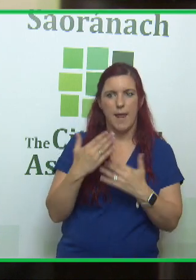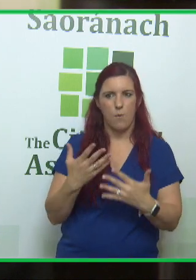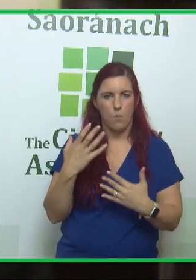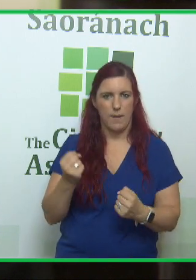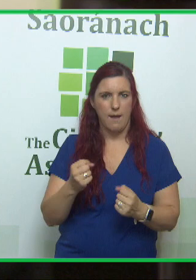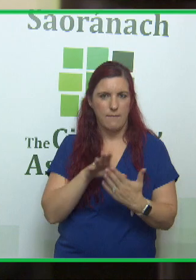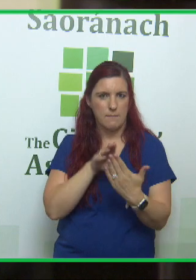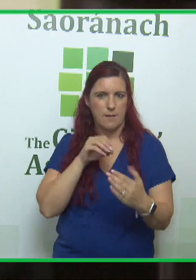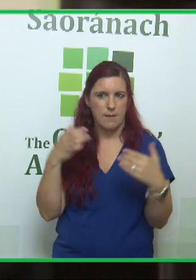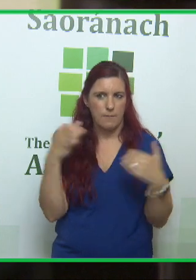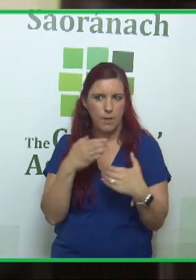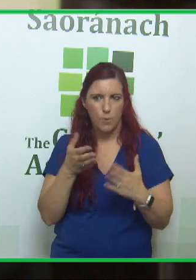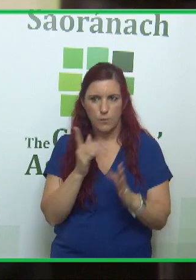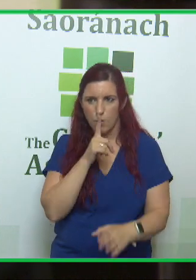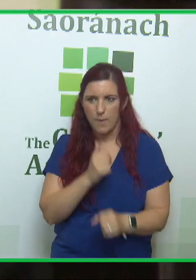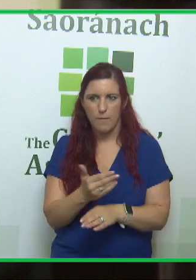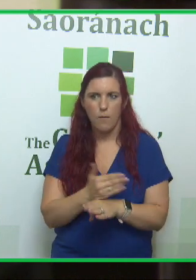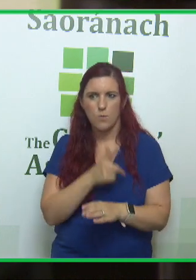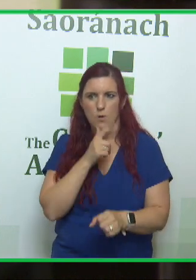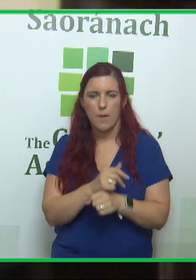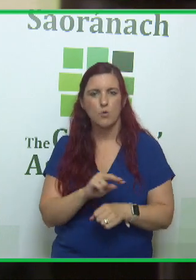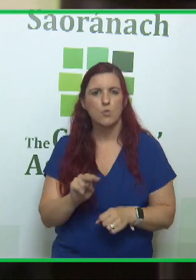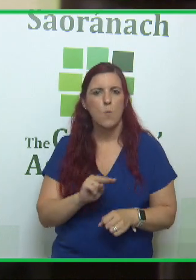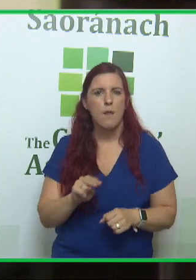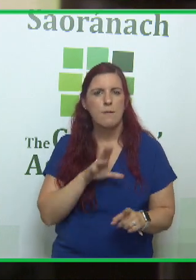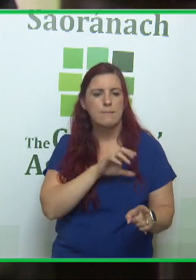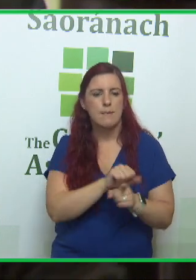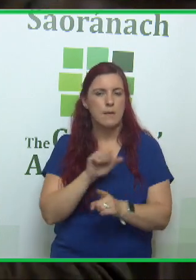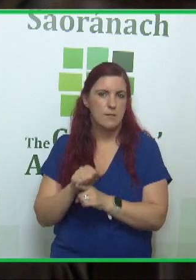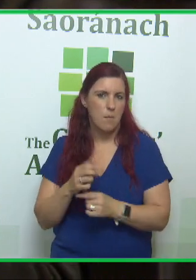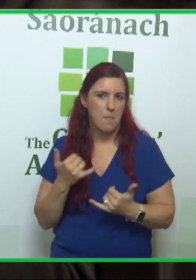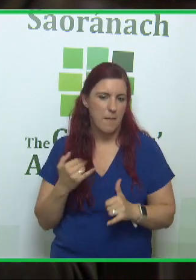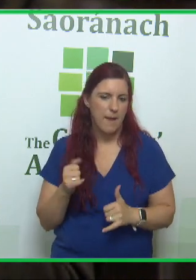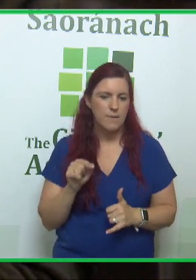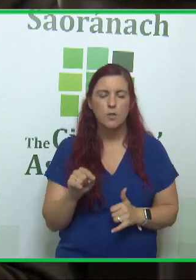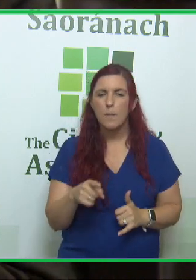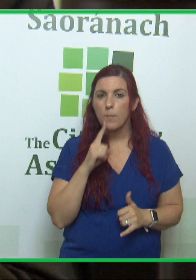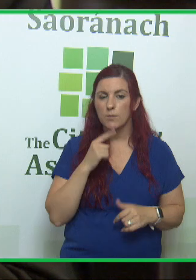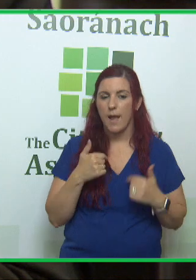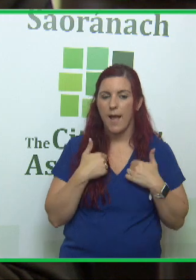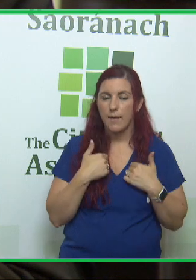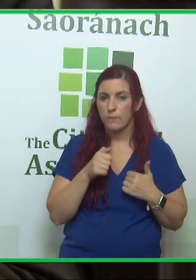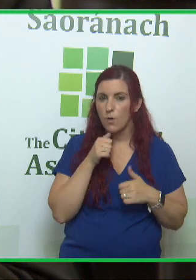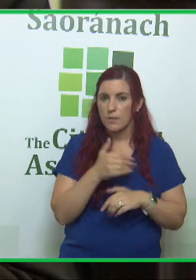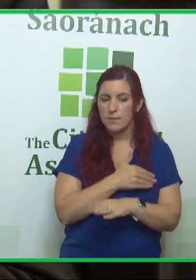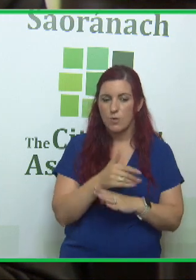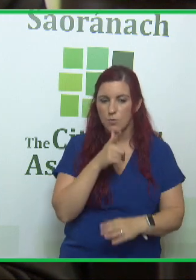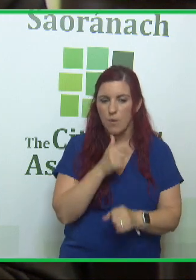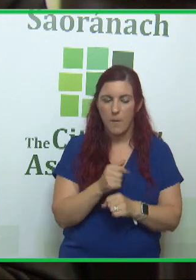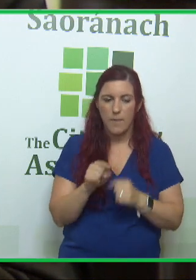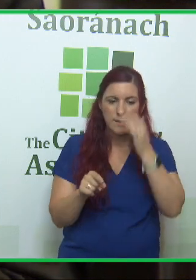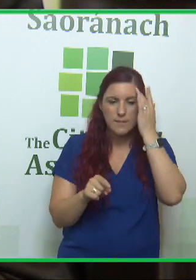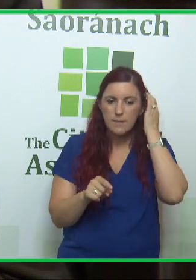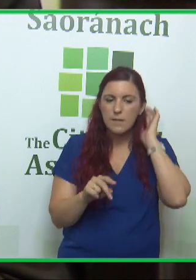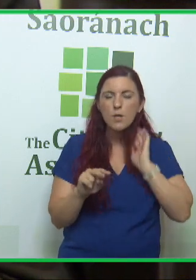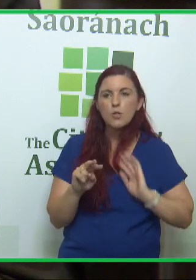care that I spoke about in relation to dual diagnosis put in place in May of this year. But I first started talking about a model of care for dual